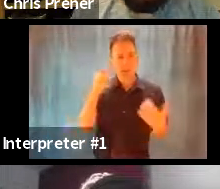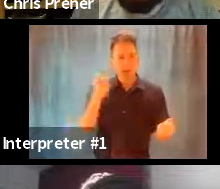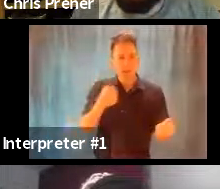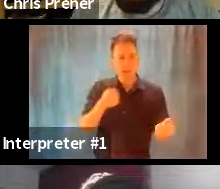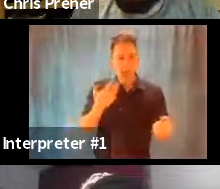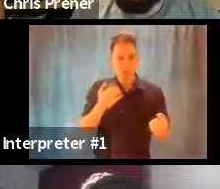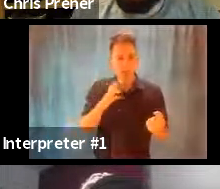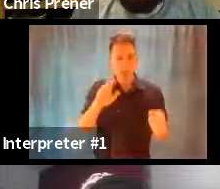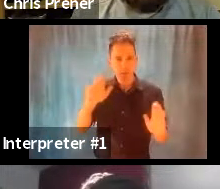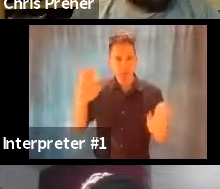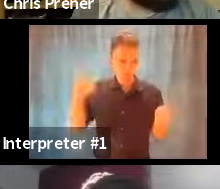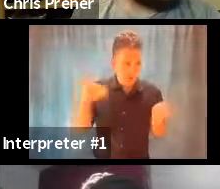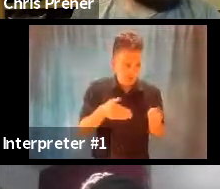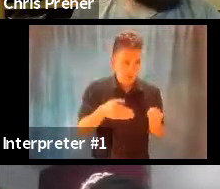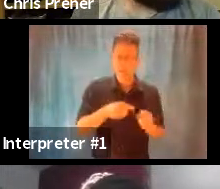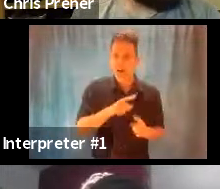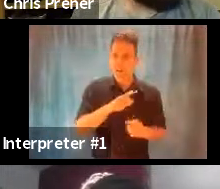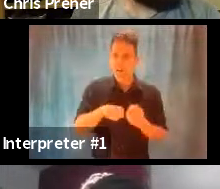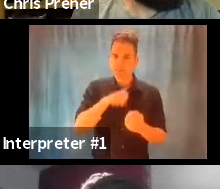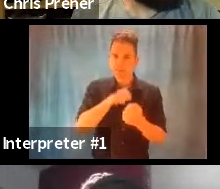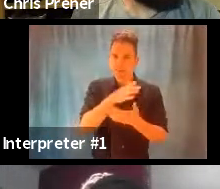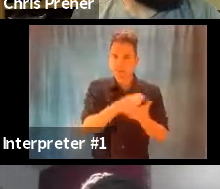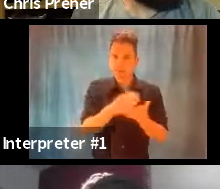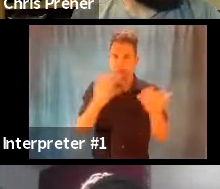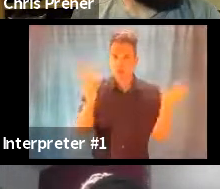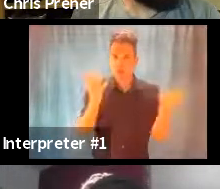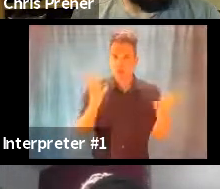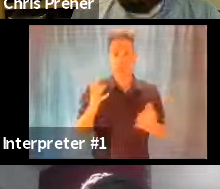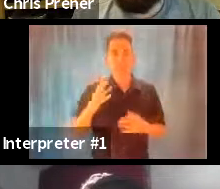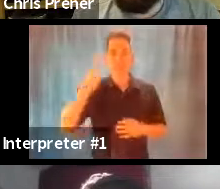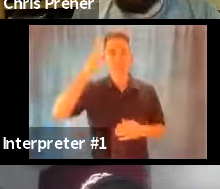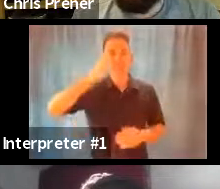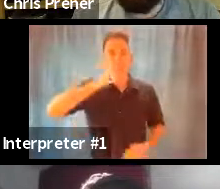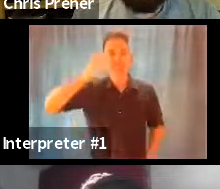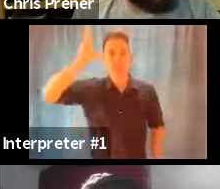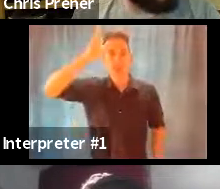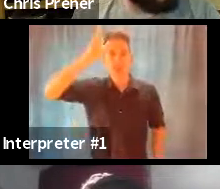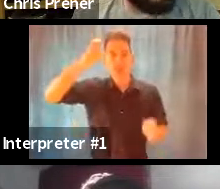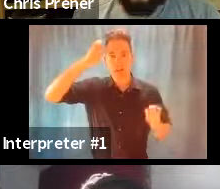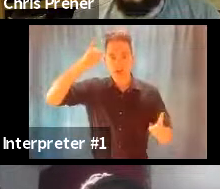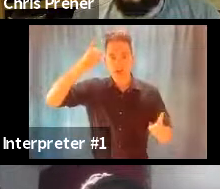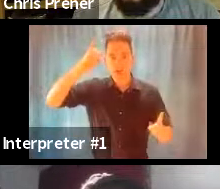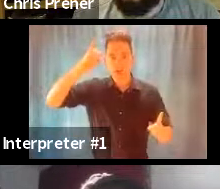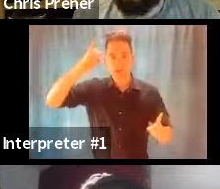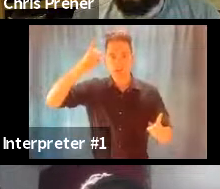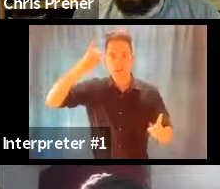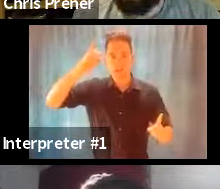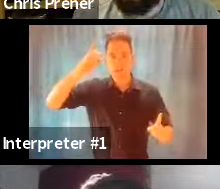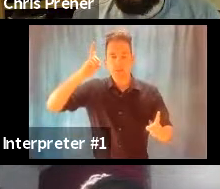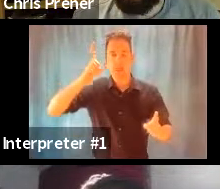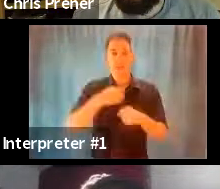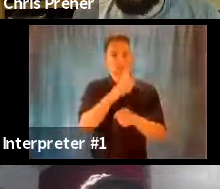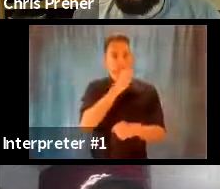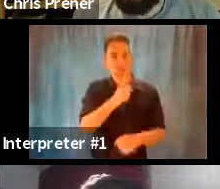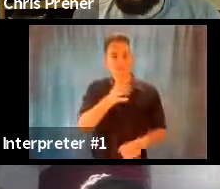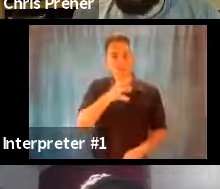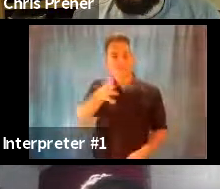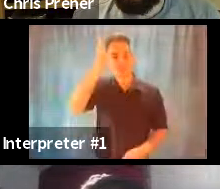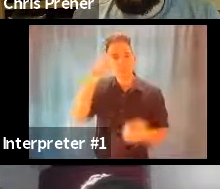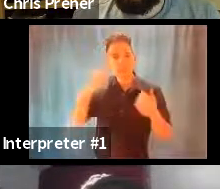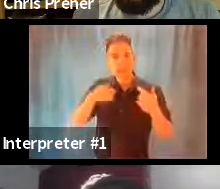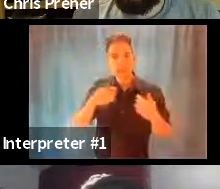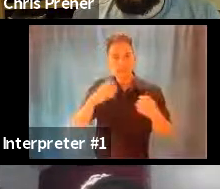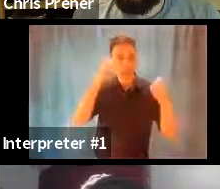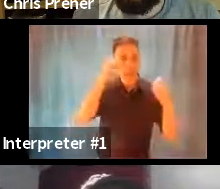largely ignored, and that's parent education. Equipping parents with the information and tools that helps them create a